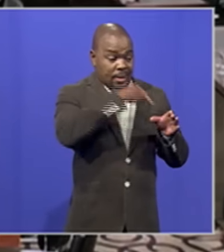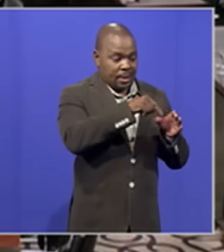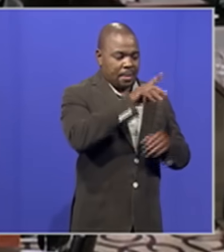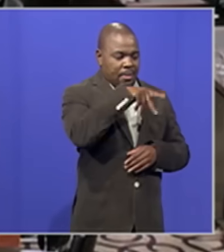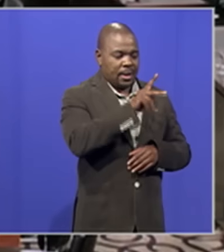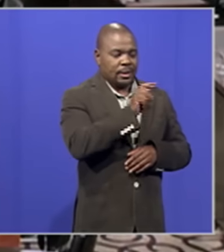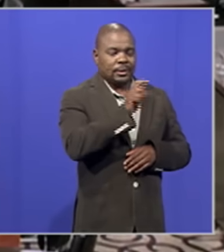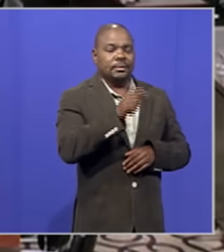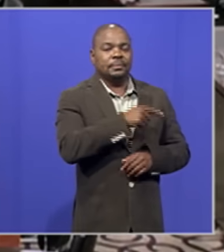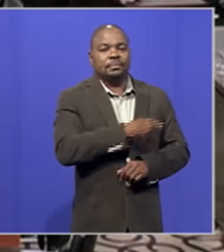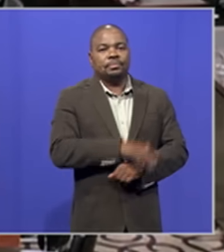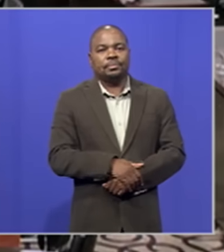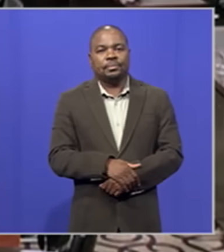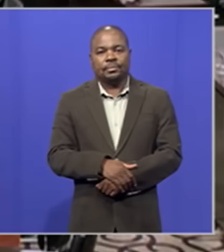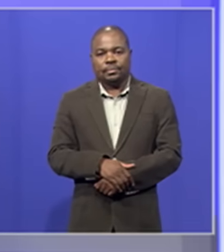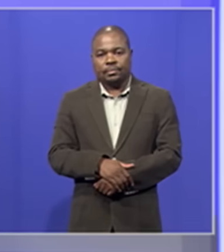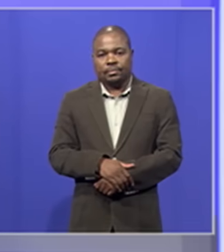bosenyi.